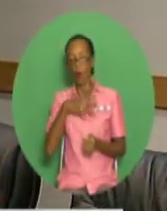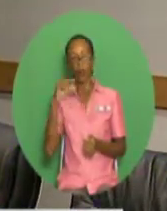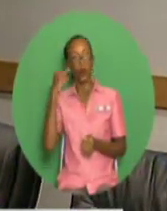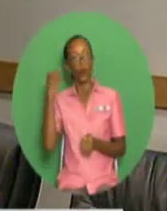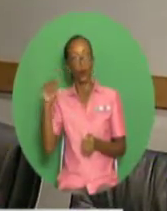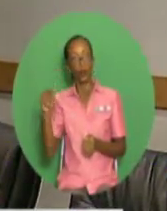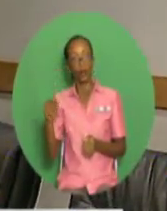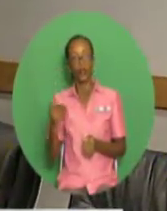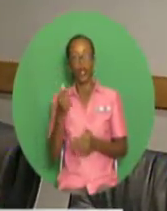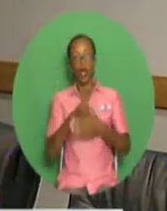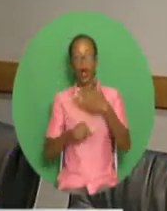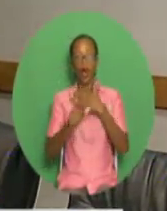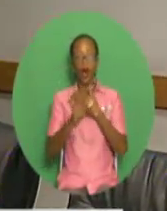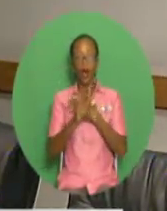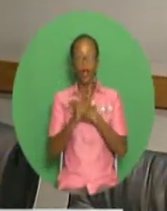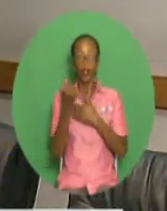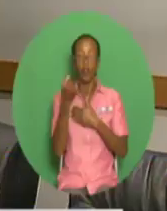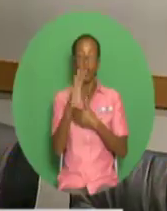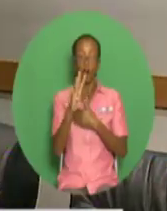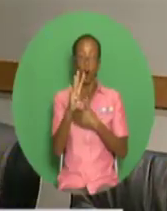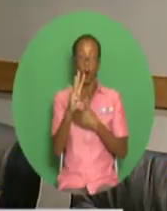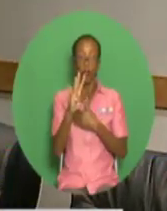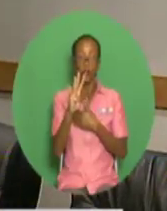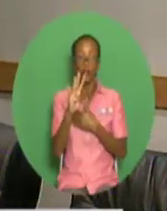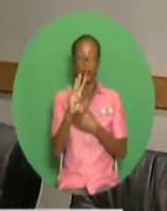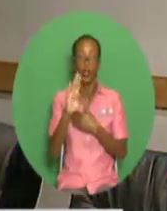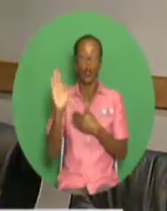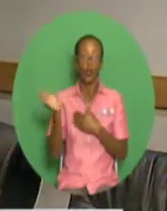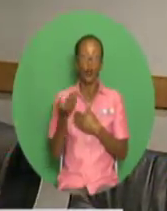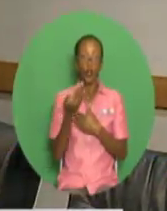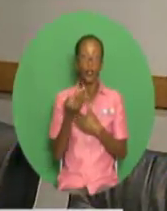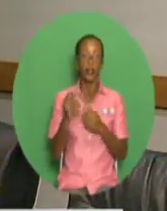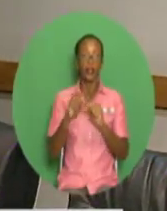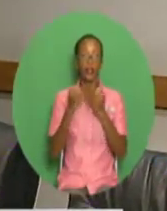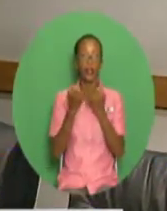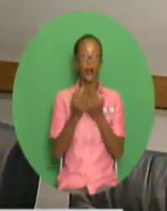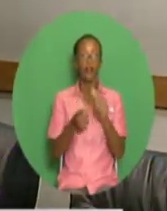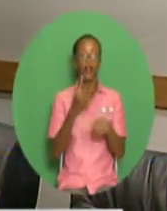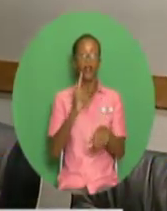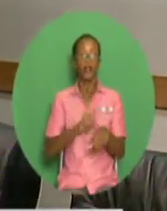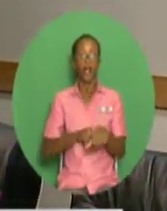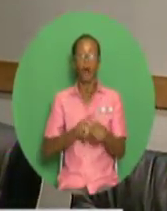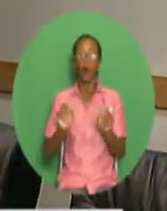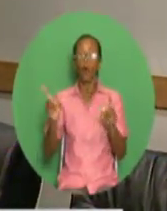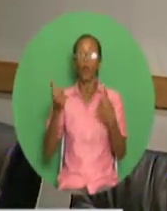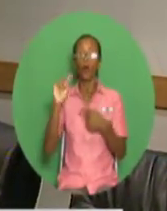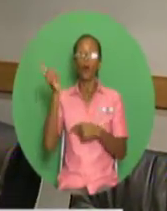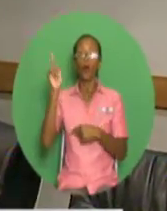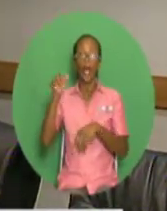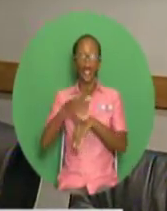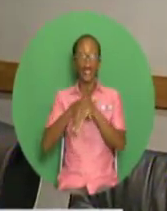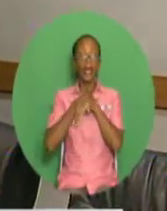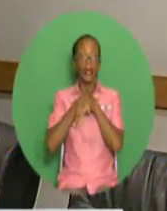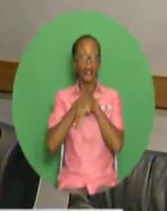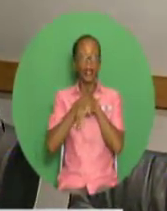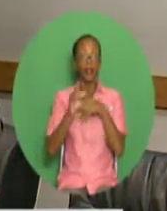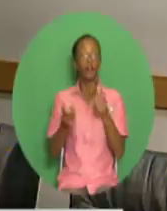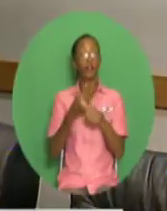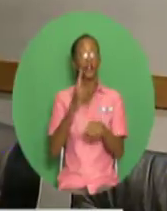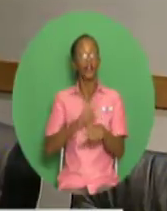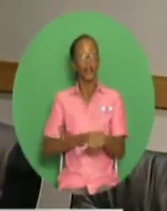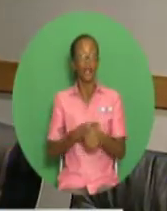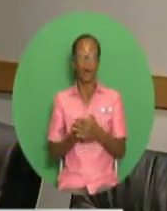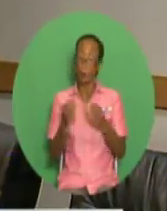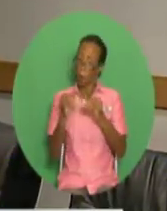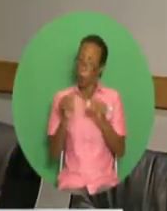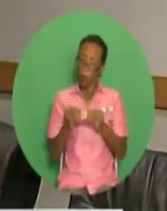cricket team won the secondary school boys cricket tournament for the first time in Somerset, England. First time, again, and again I could go